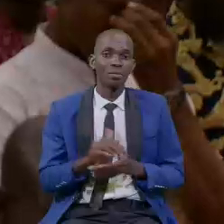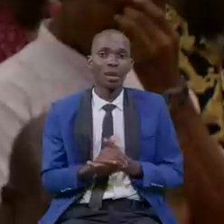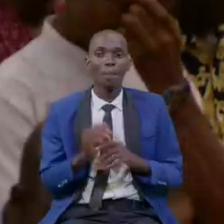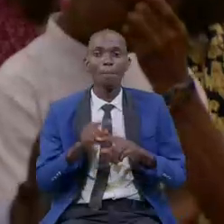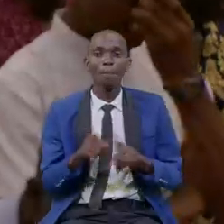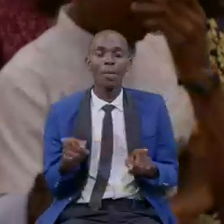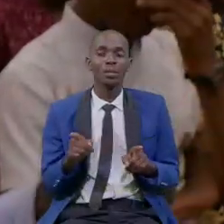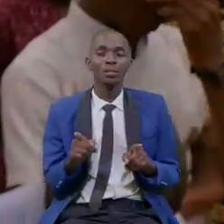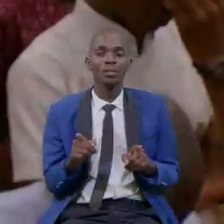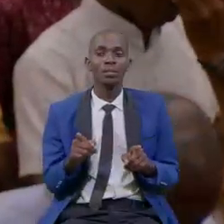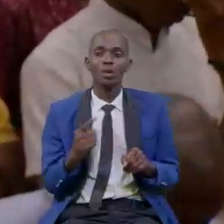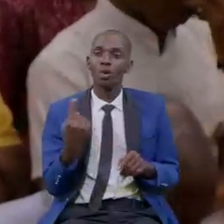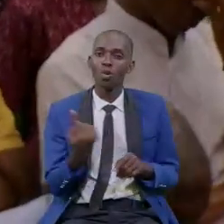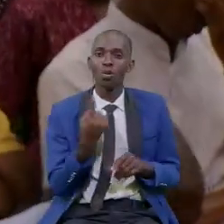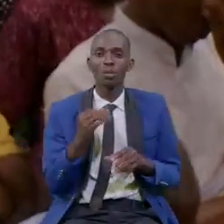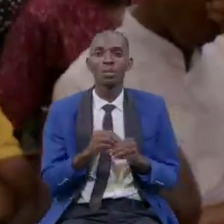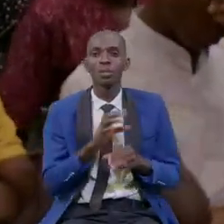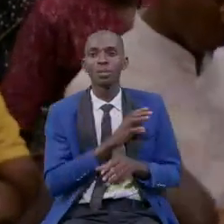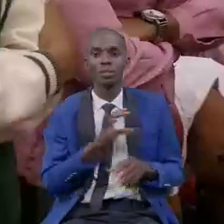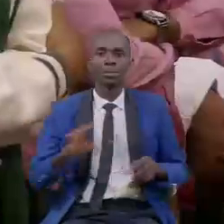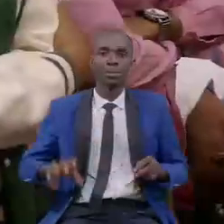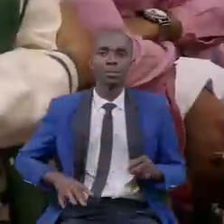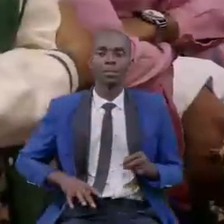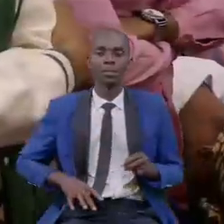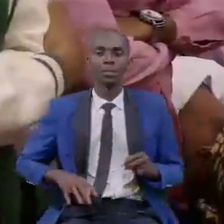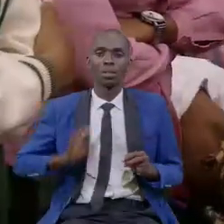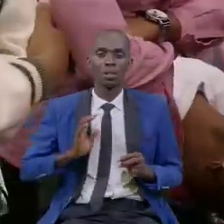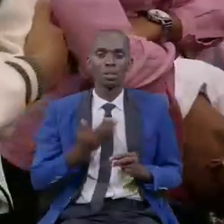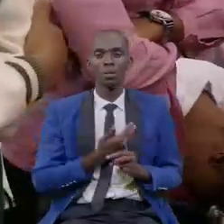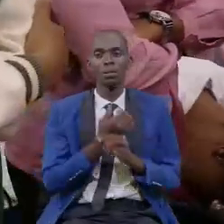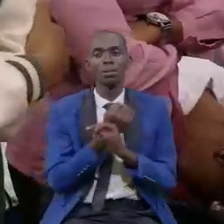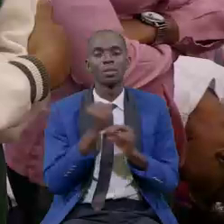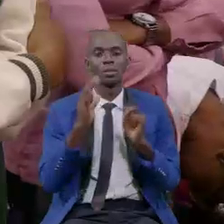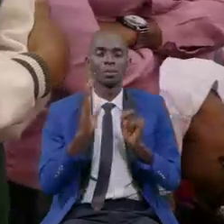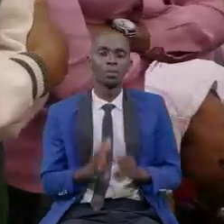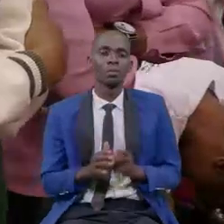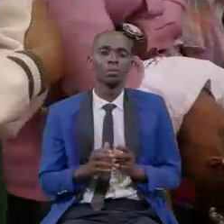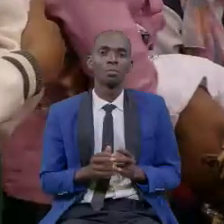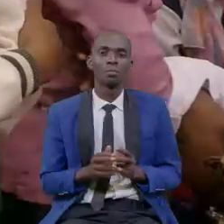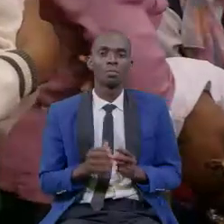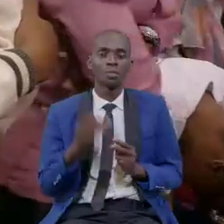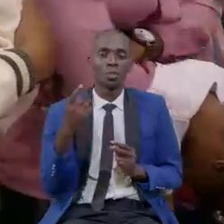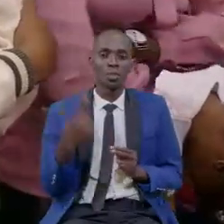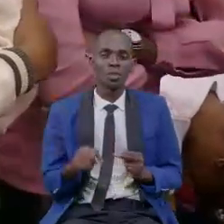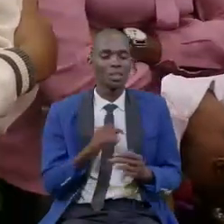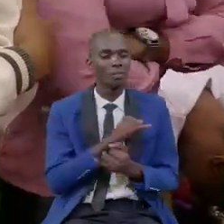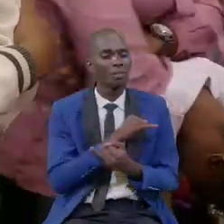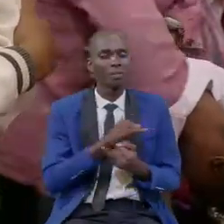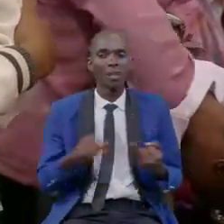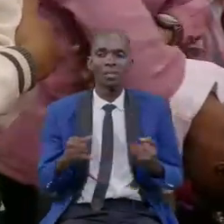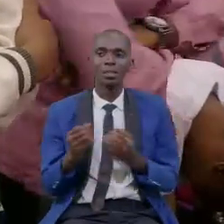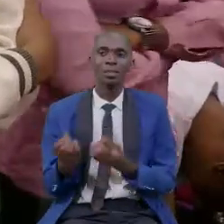but only in Christ, our Savior, the final